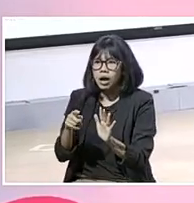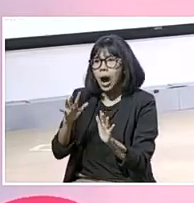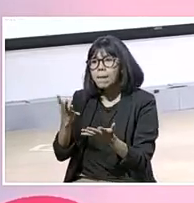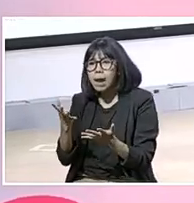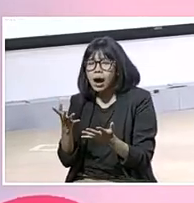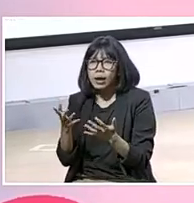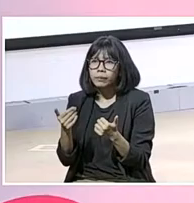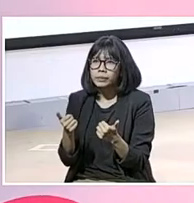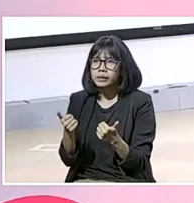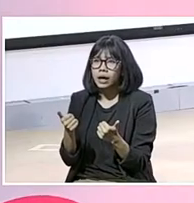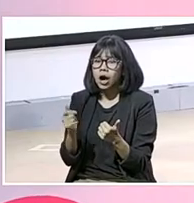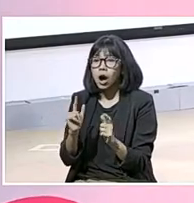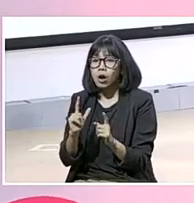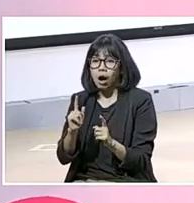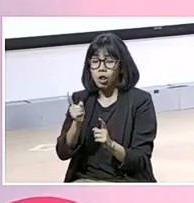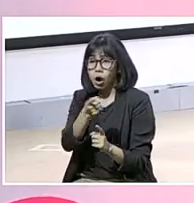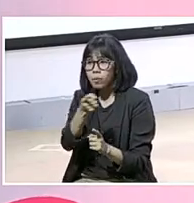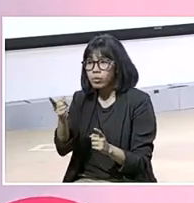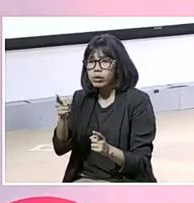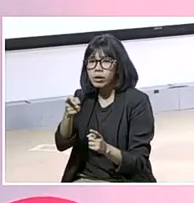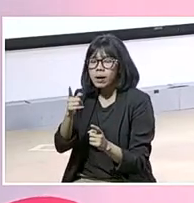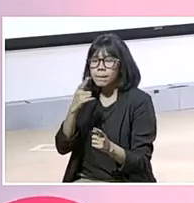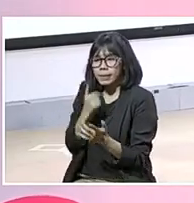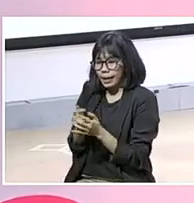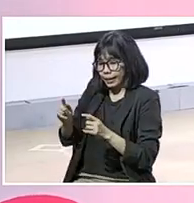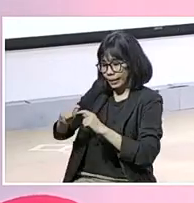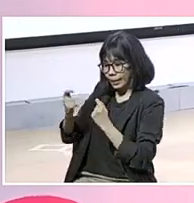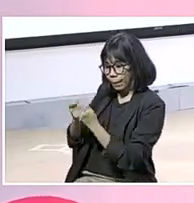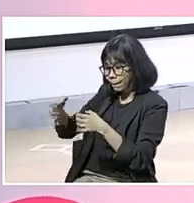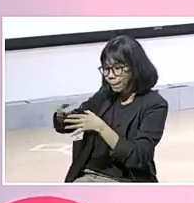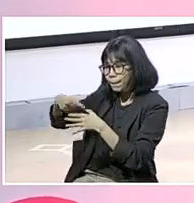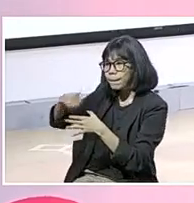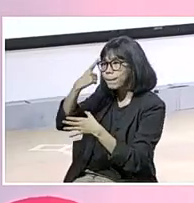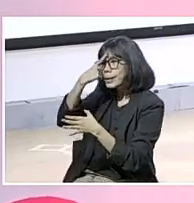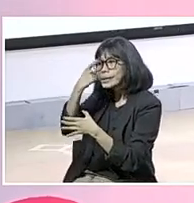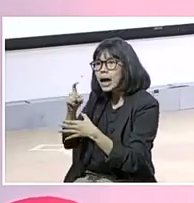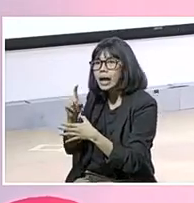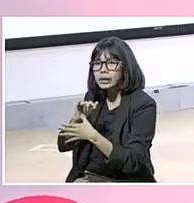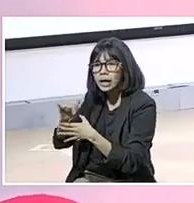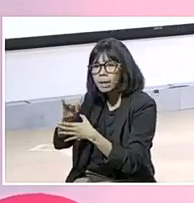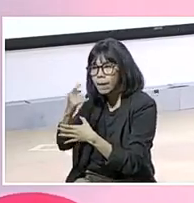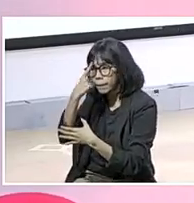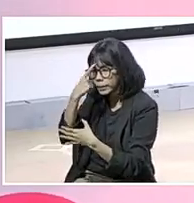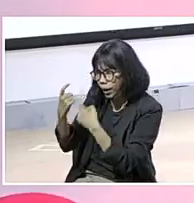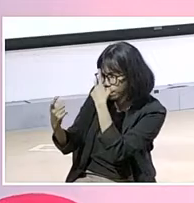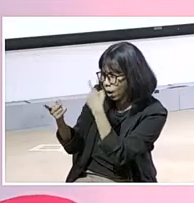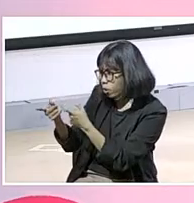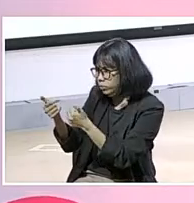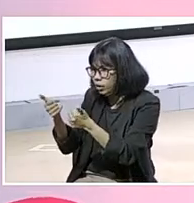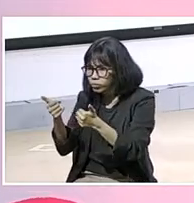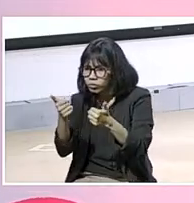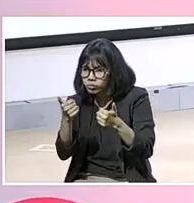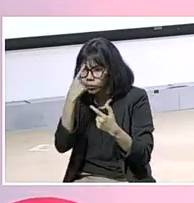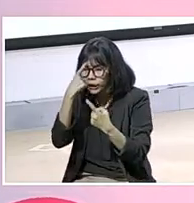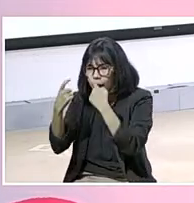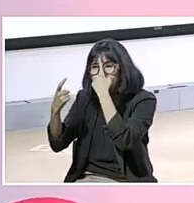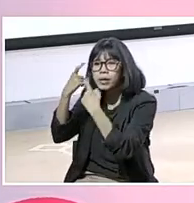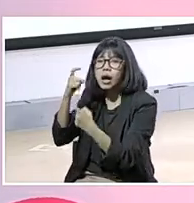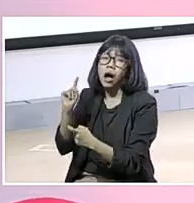possible if you believe in people, because I'm sure some people have told them throughout their life, like, you can't play